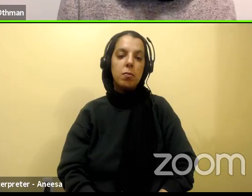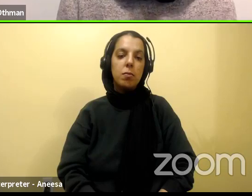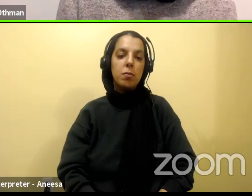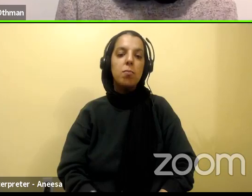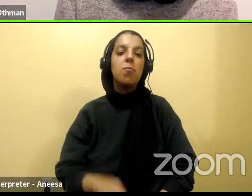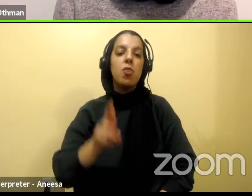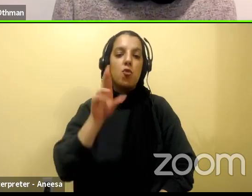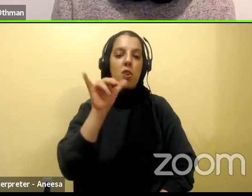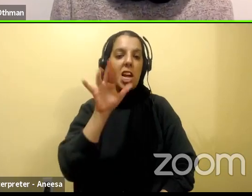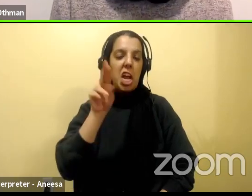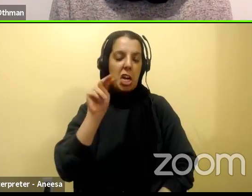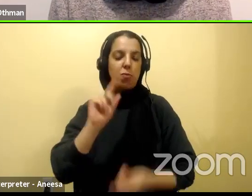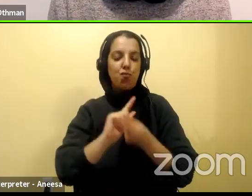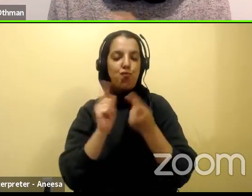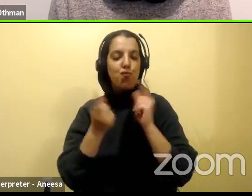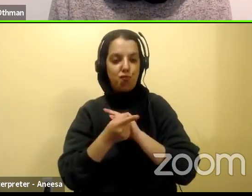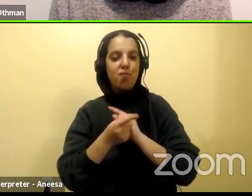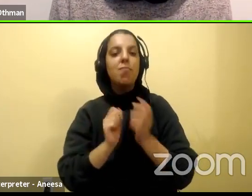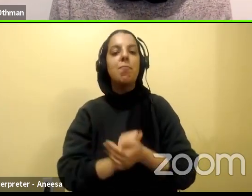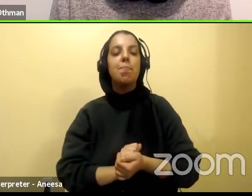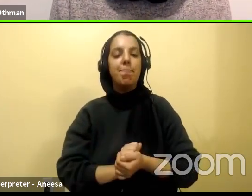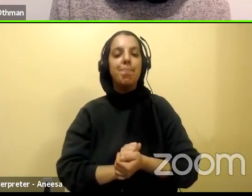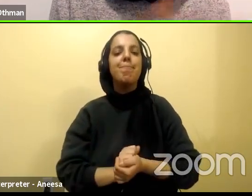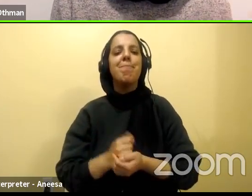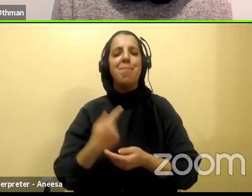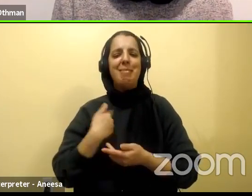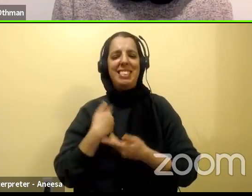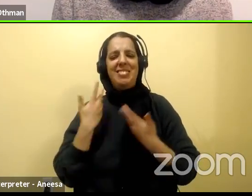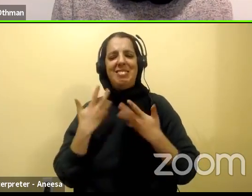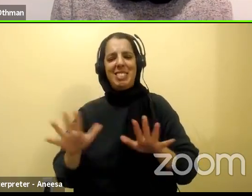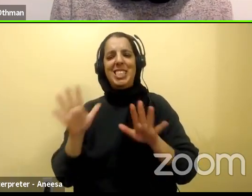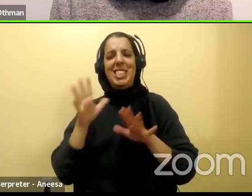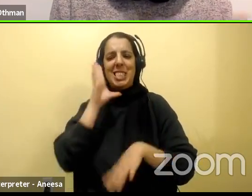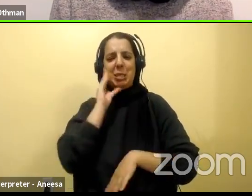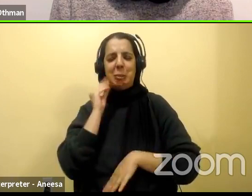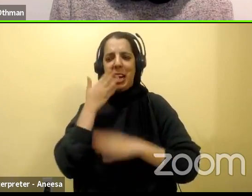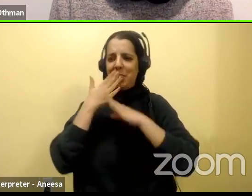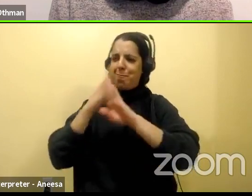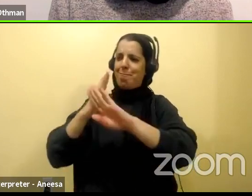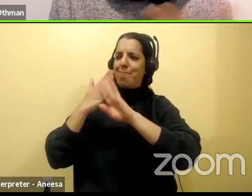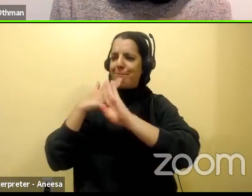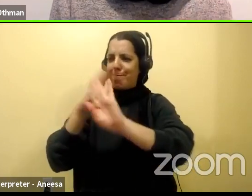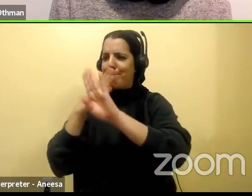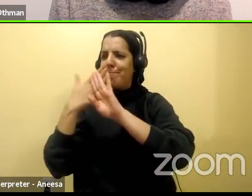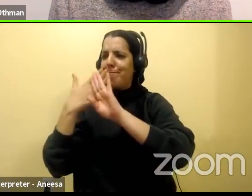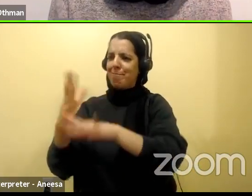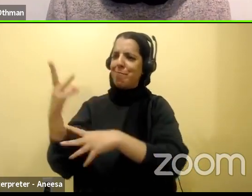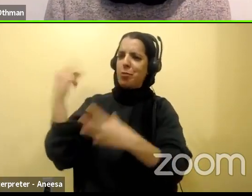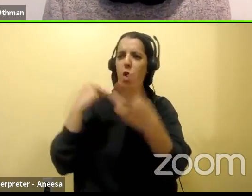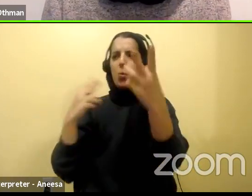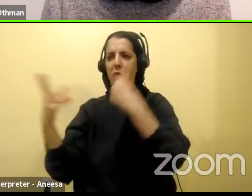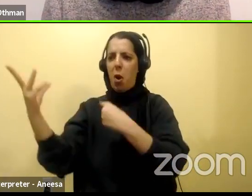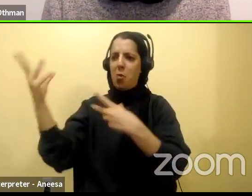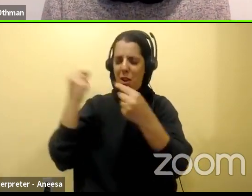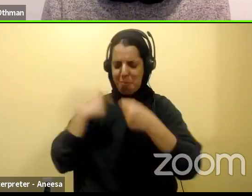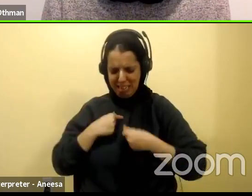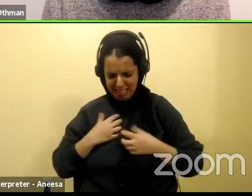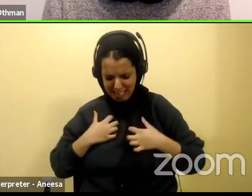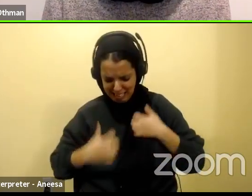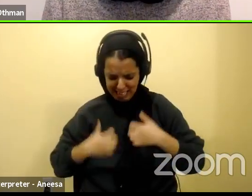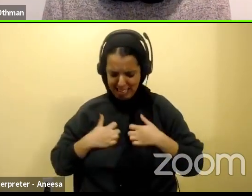So as a result of the difficult stages that I went through and the negative words that I heard after a great internal struggle.